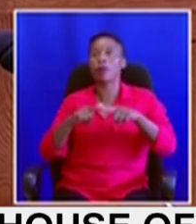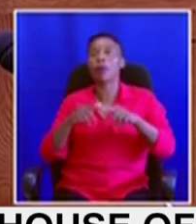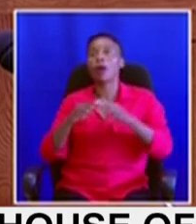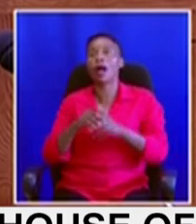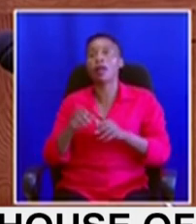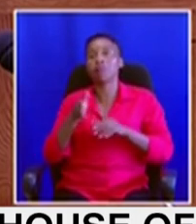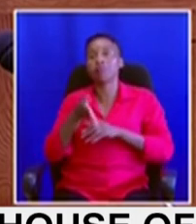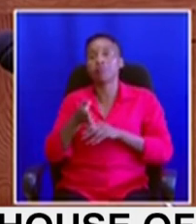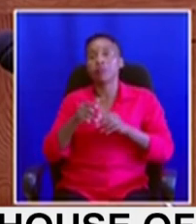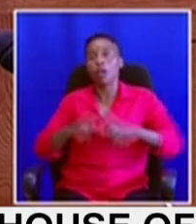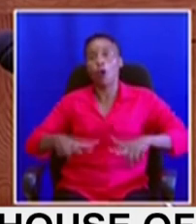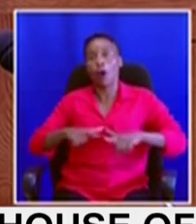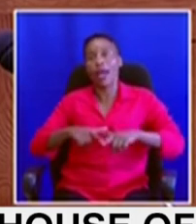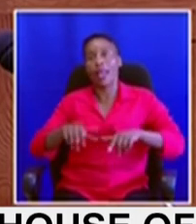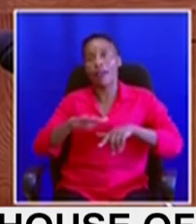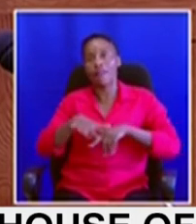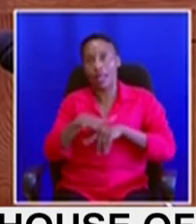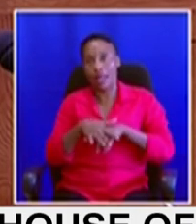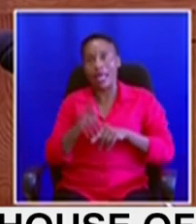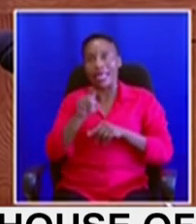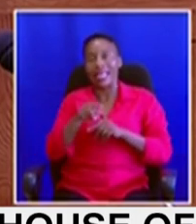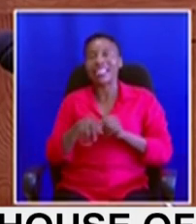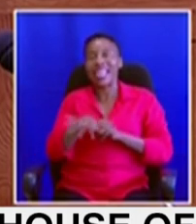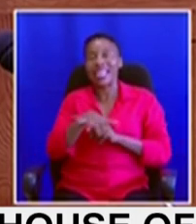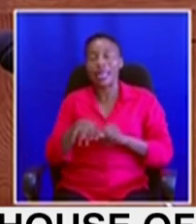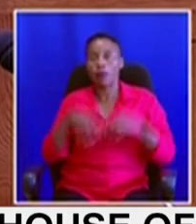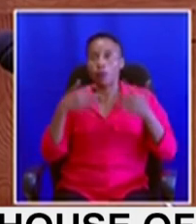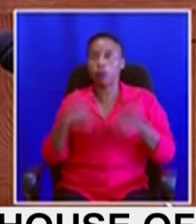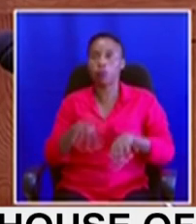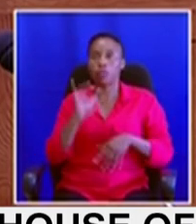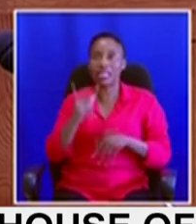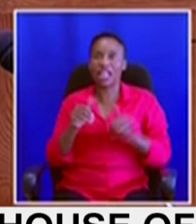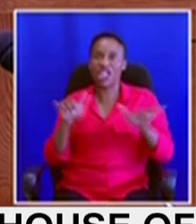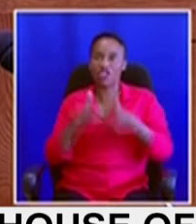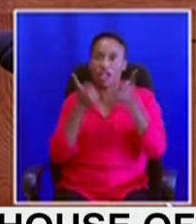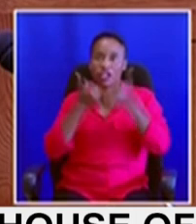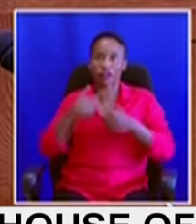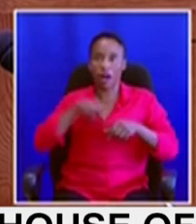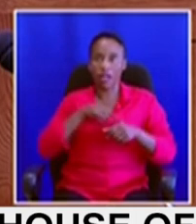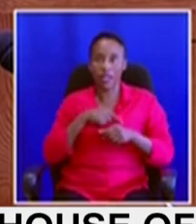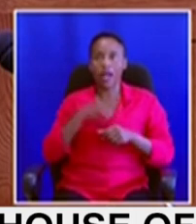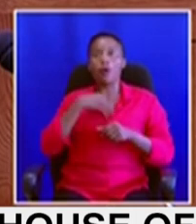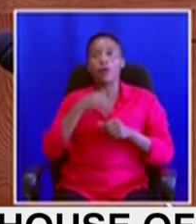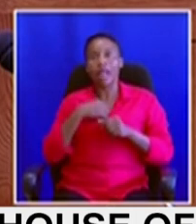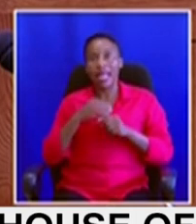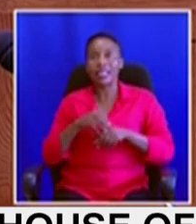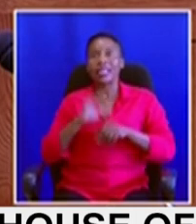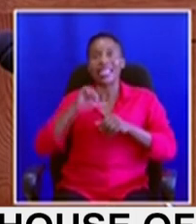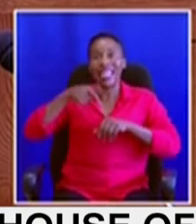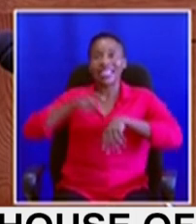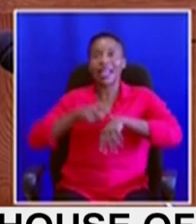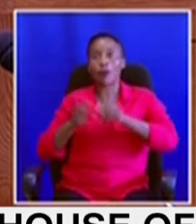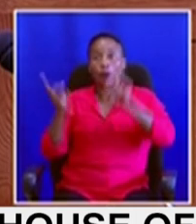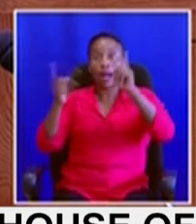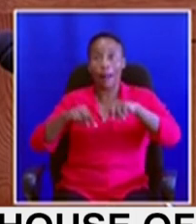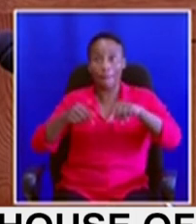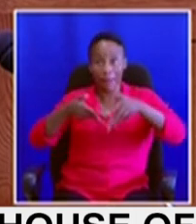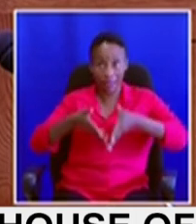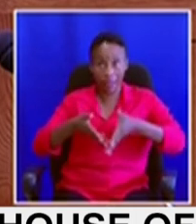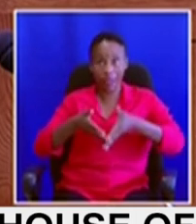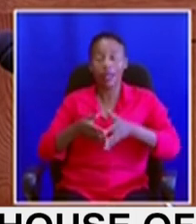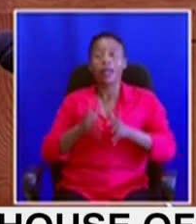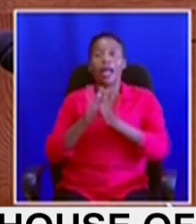an area which is still a challenge for us, which I would like, when I next come back, to